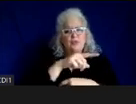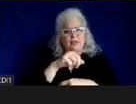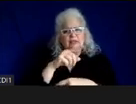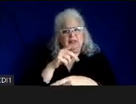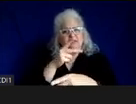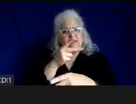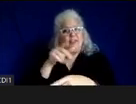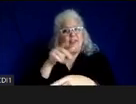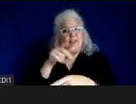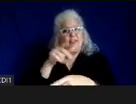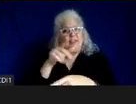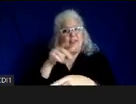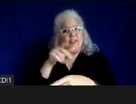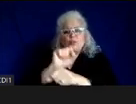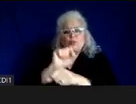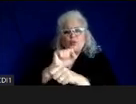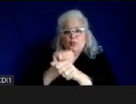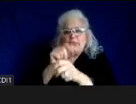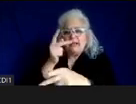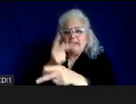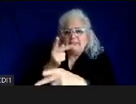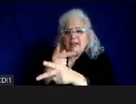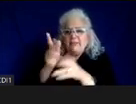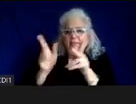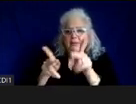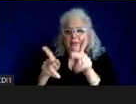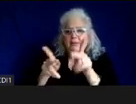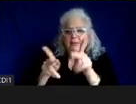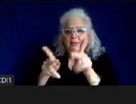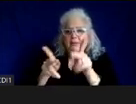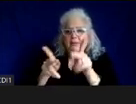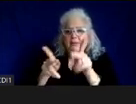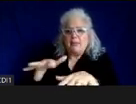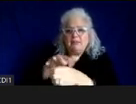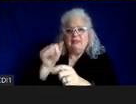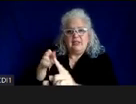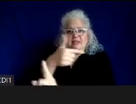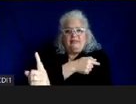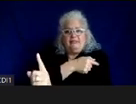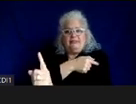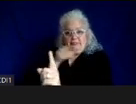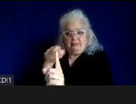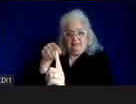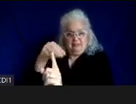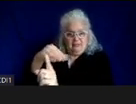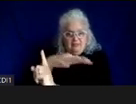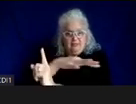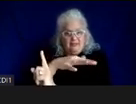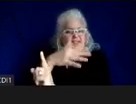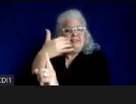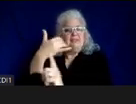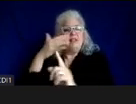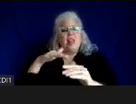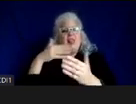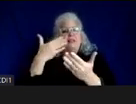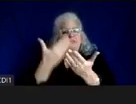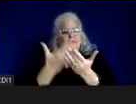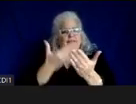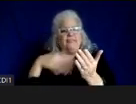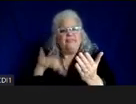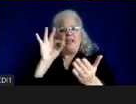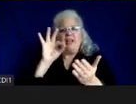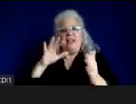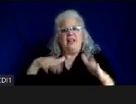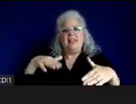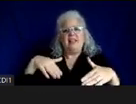vaccinated, they are in phase 1A, can they still spread it? So anywhere we go, anything happening or coming to our house,